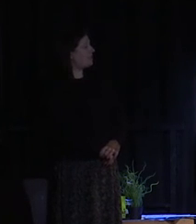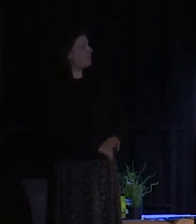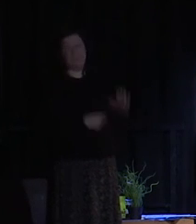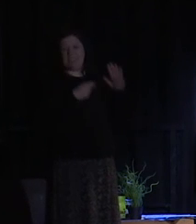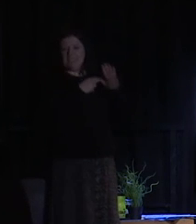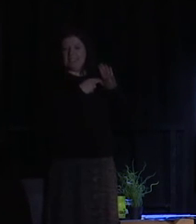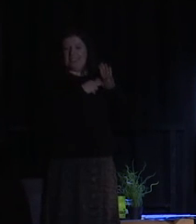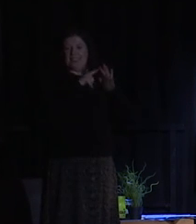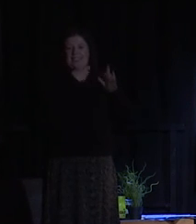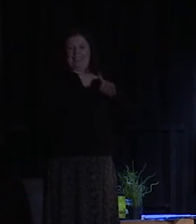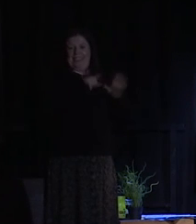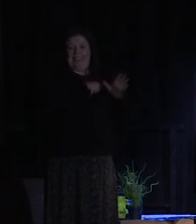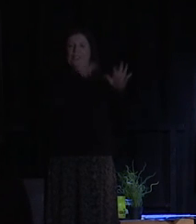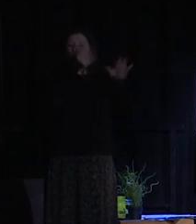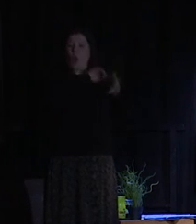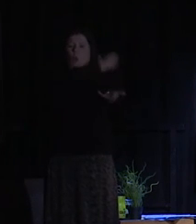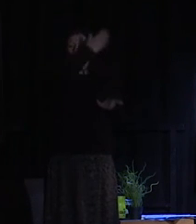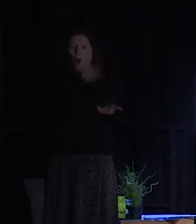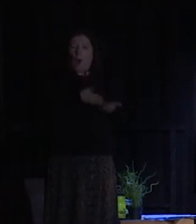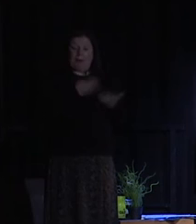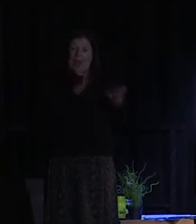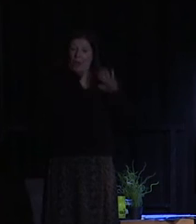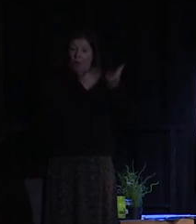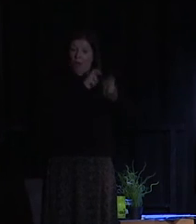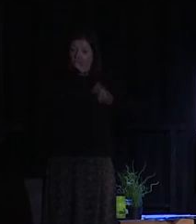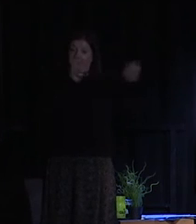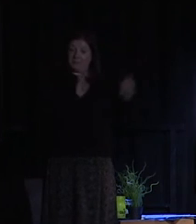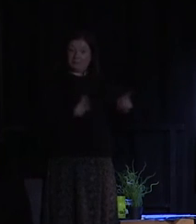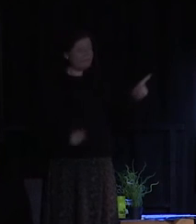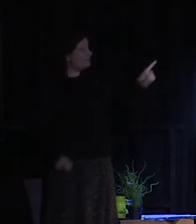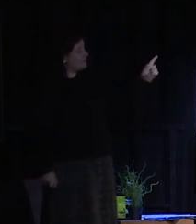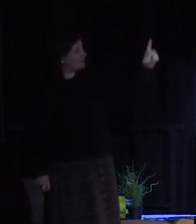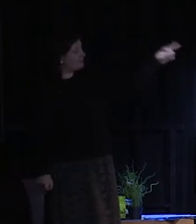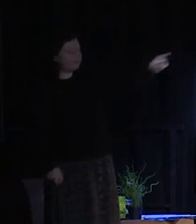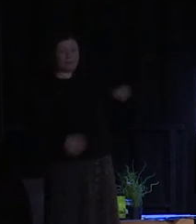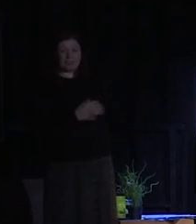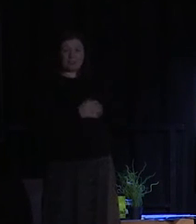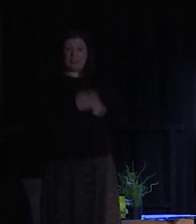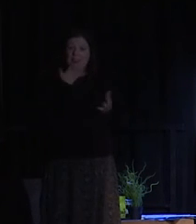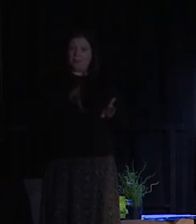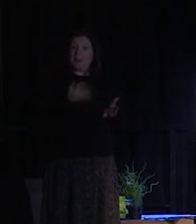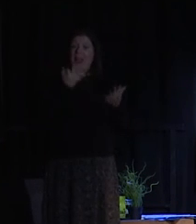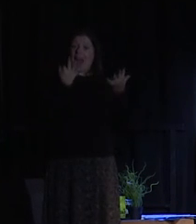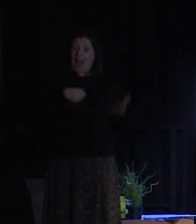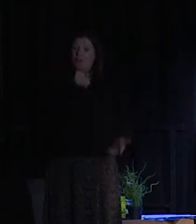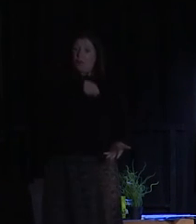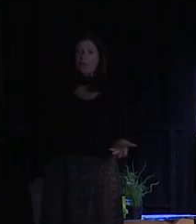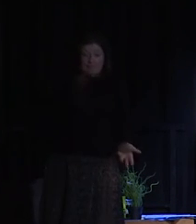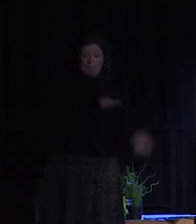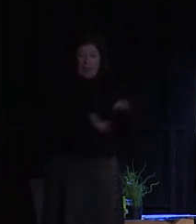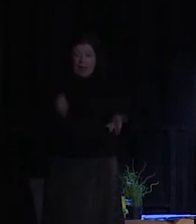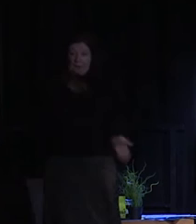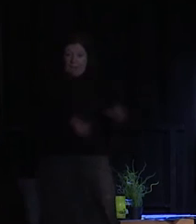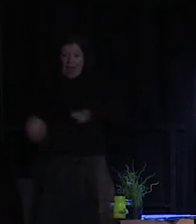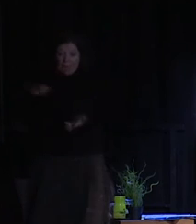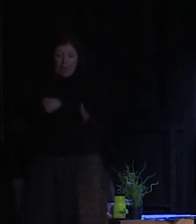with this show globe. And now they're going around the world with it. They've made a new version of it that can fit into 8 suitcases or something, or packing